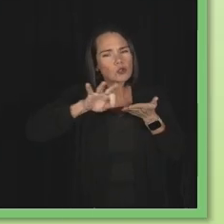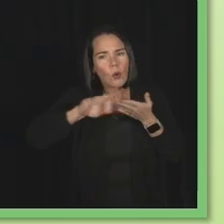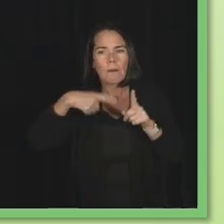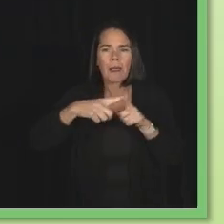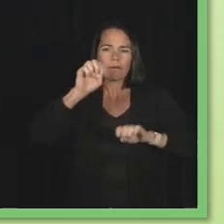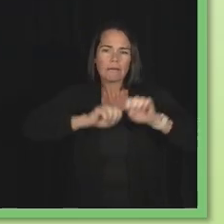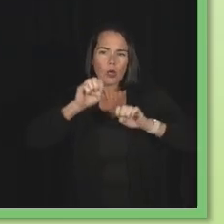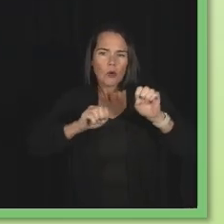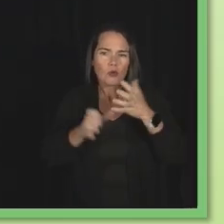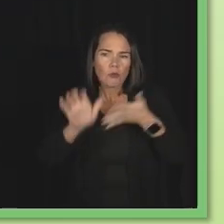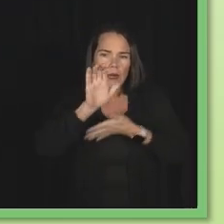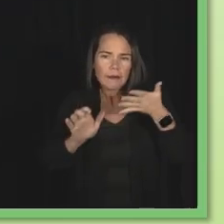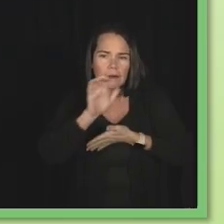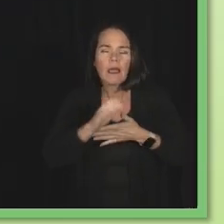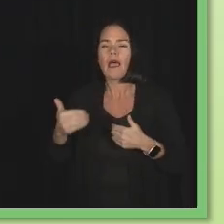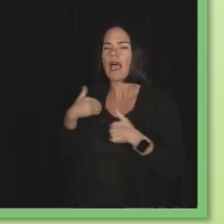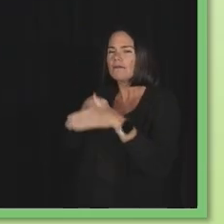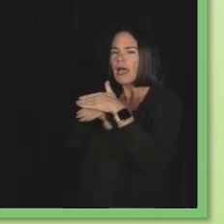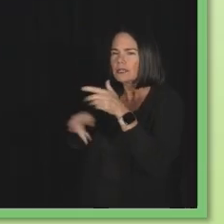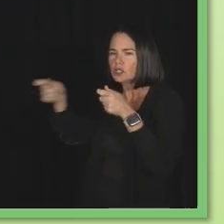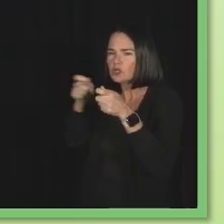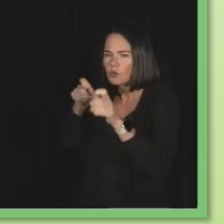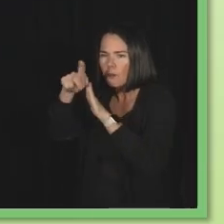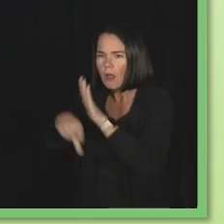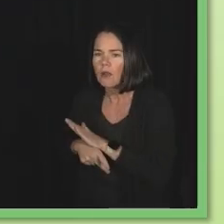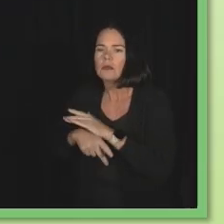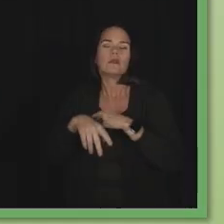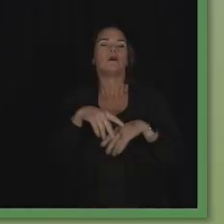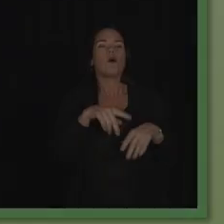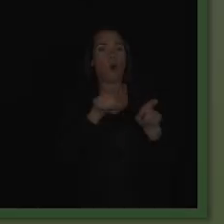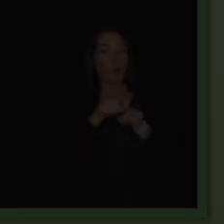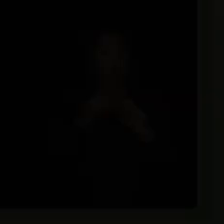criteria, have access control policies, and can actually support private registries.